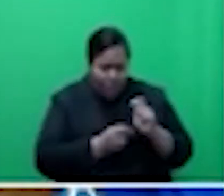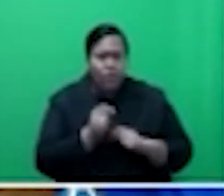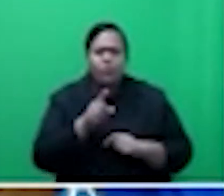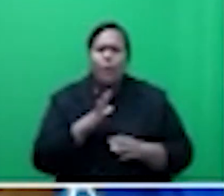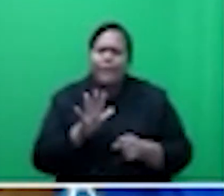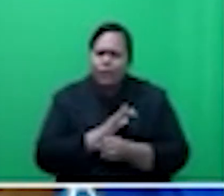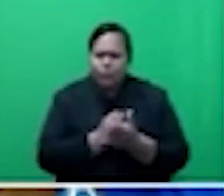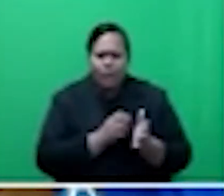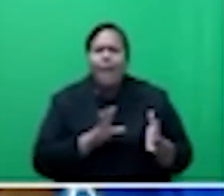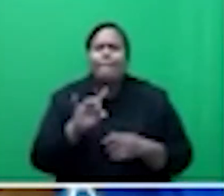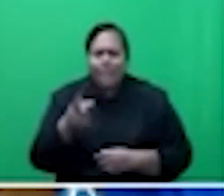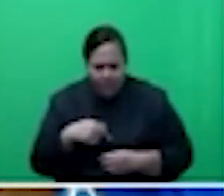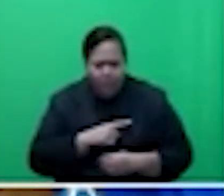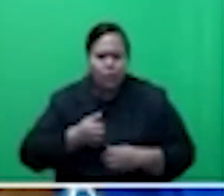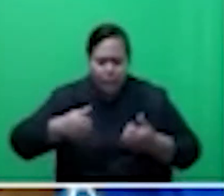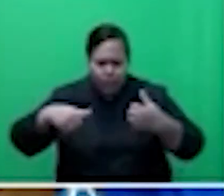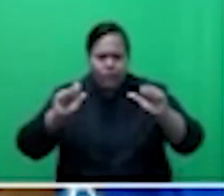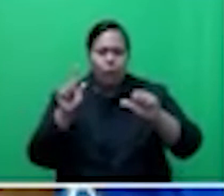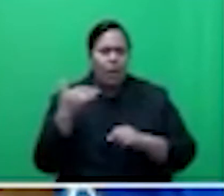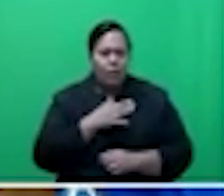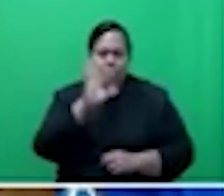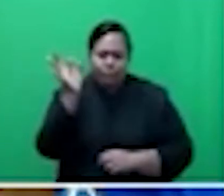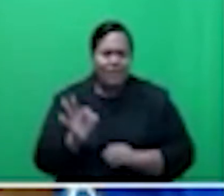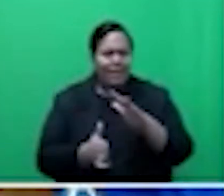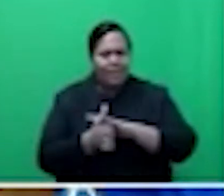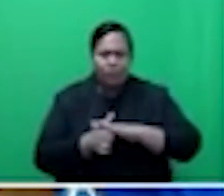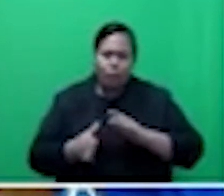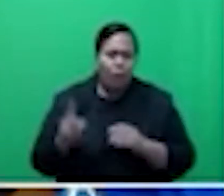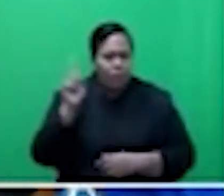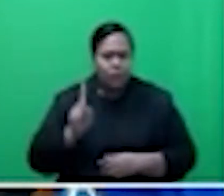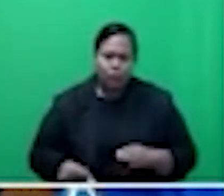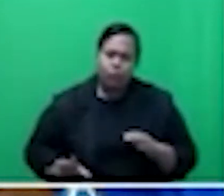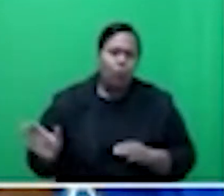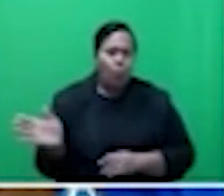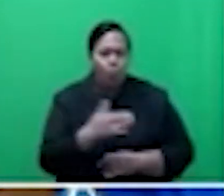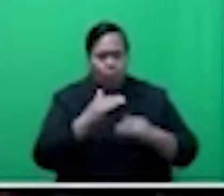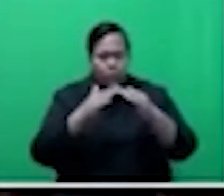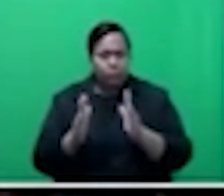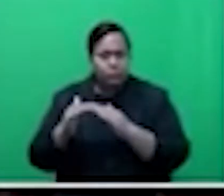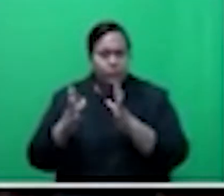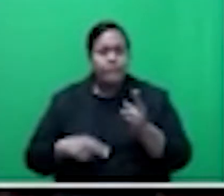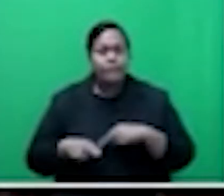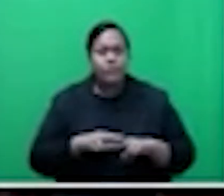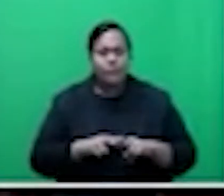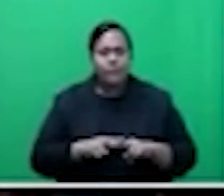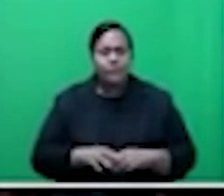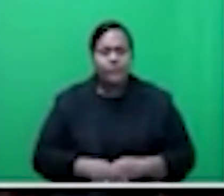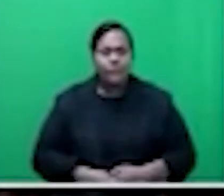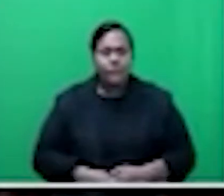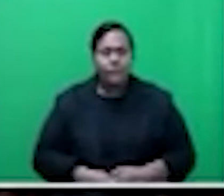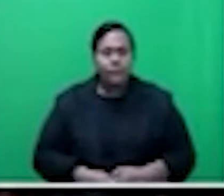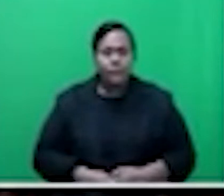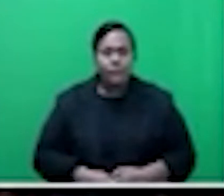will get to that destination of 100% access to power to all households in Fiji. Thank you.